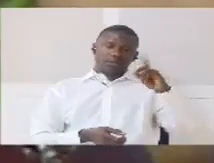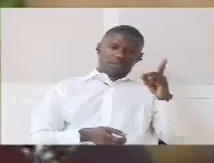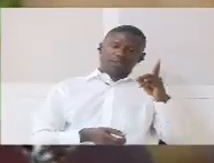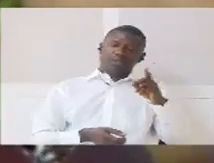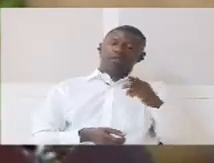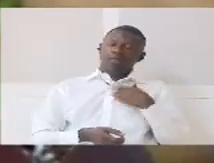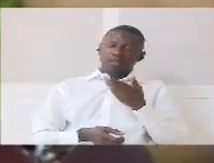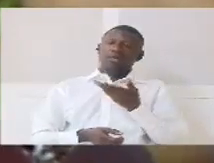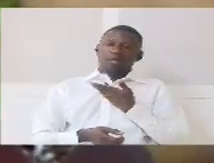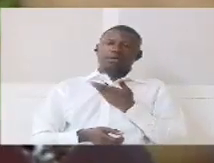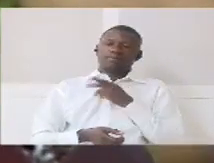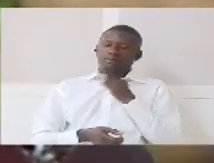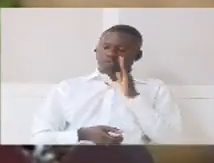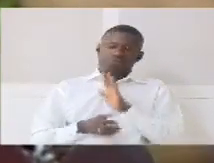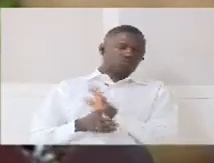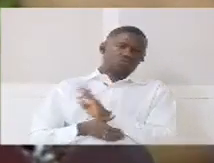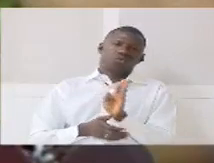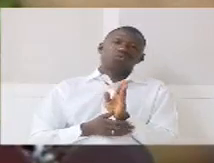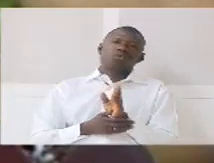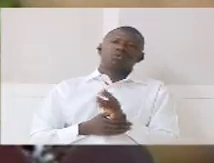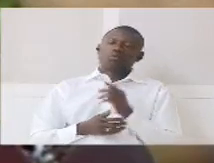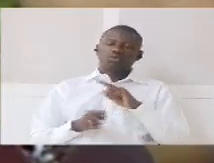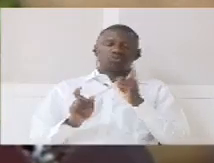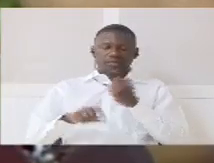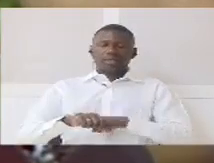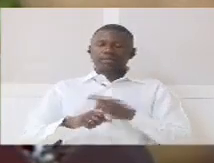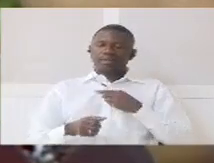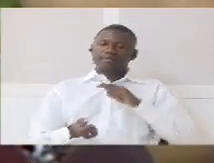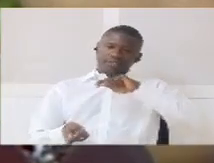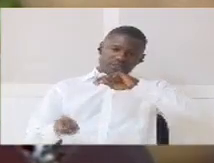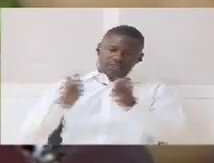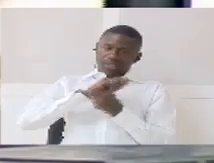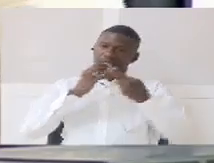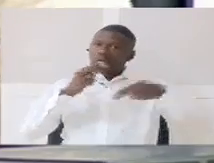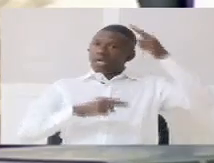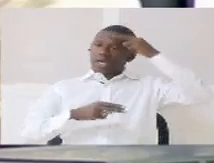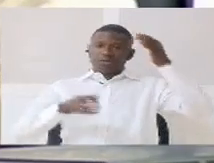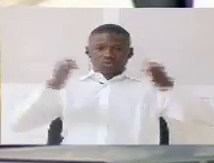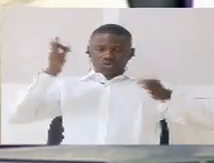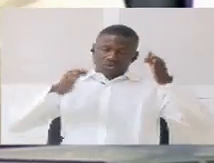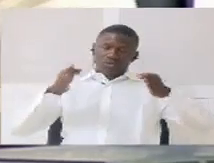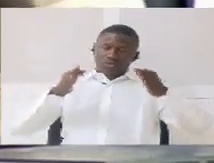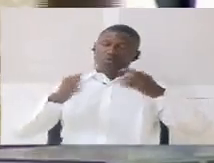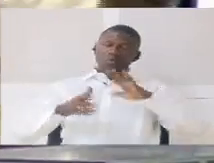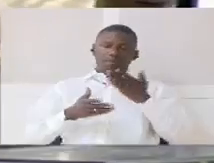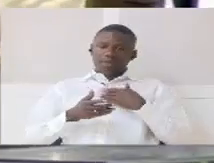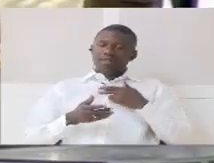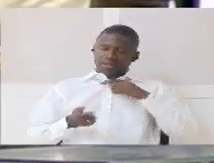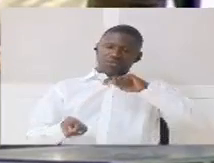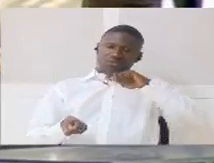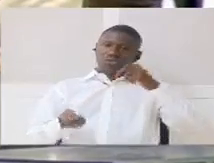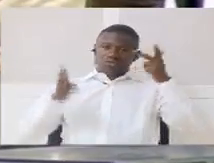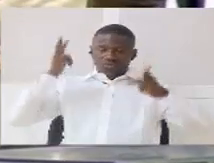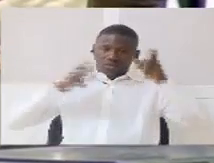keje. Sometimes there is change in the high court or maybe there are some delay so maybe judge will say change. Maybe there has been a change